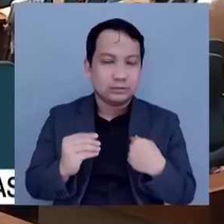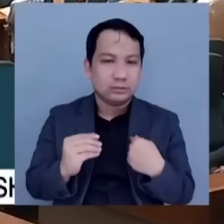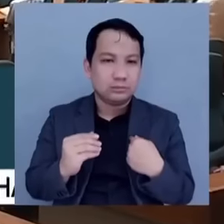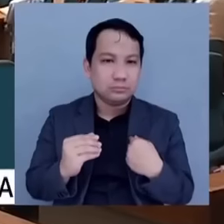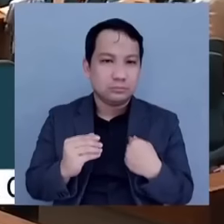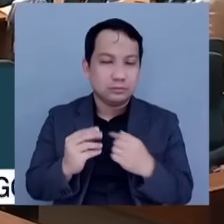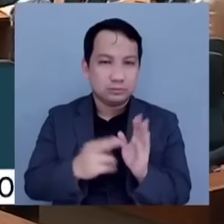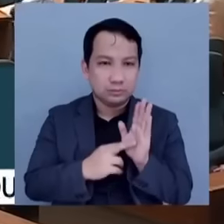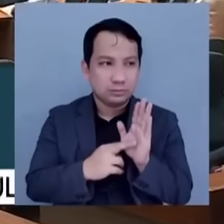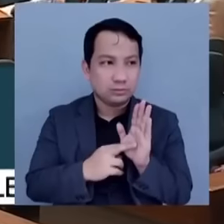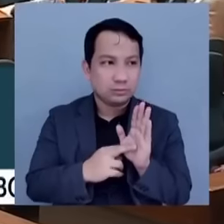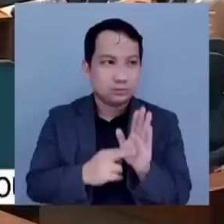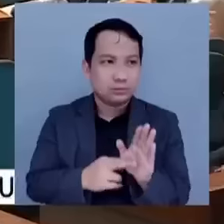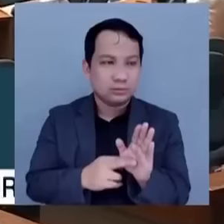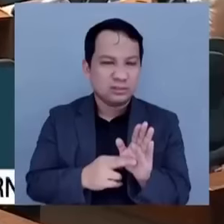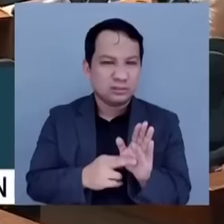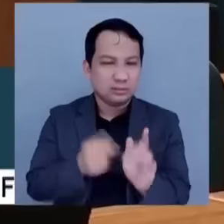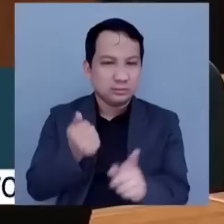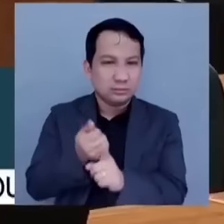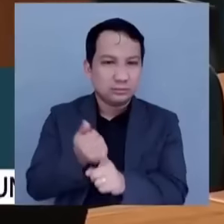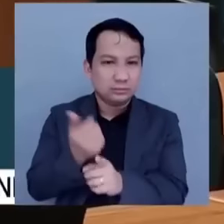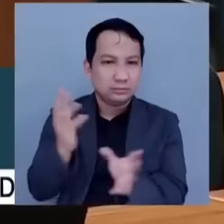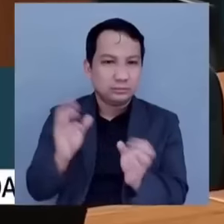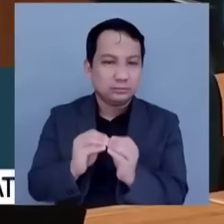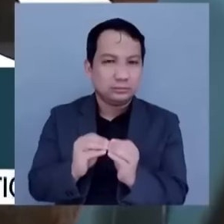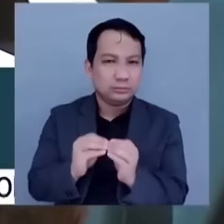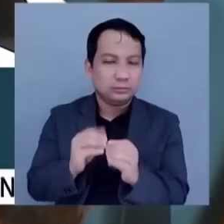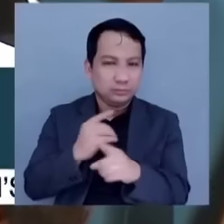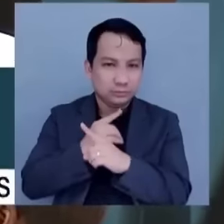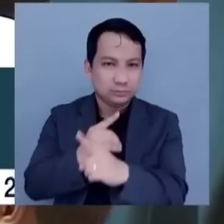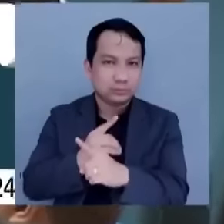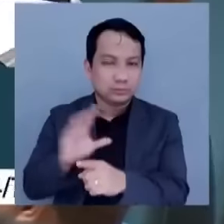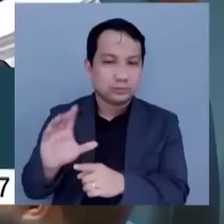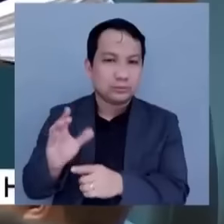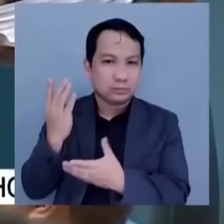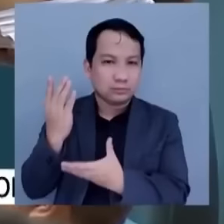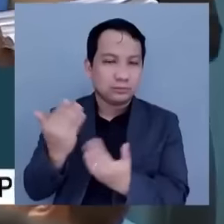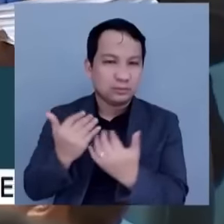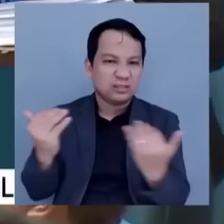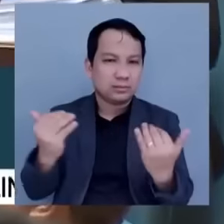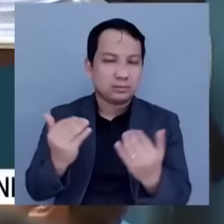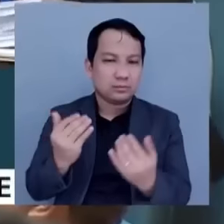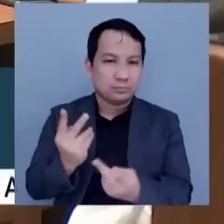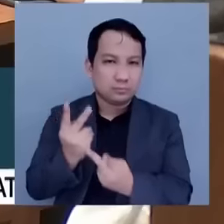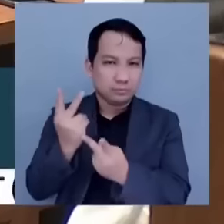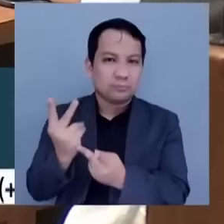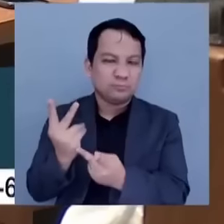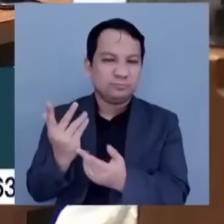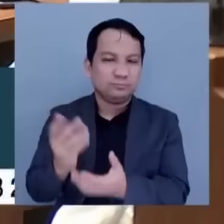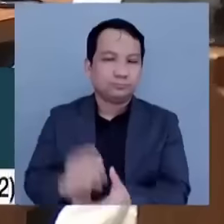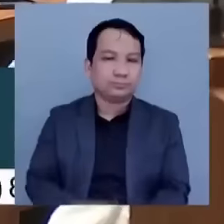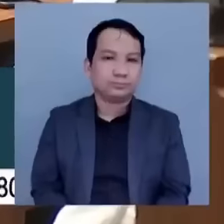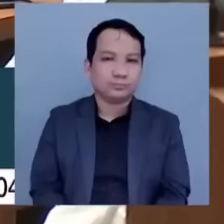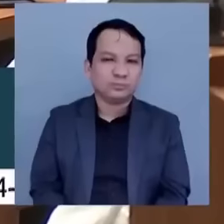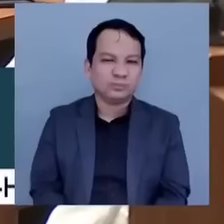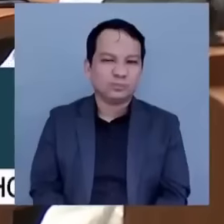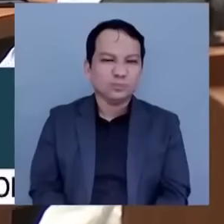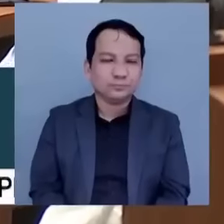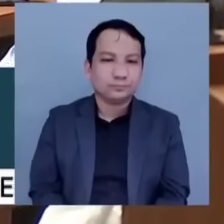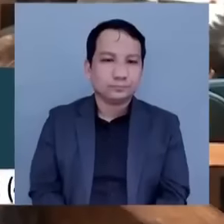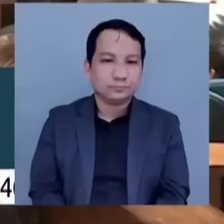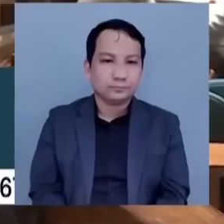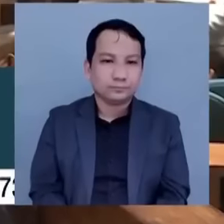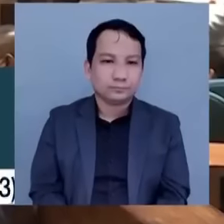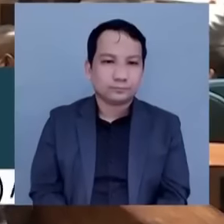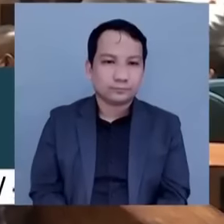Representative Duterte will attend and be able to defend his proposal. Carmina. All right, thanks a lot. Vivian Gulia there,